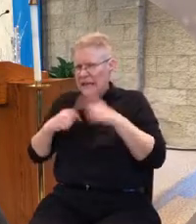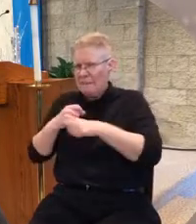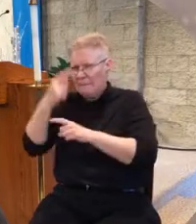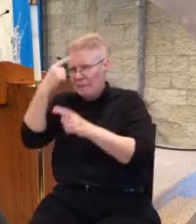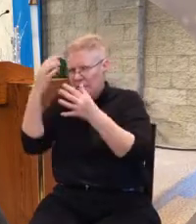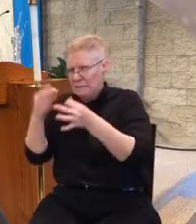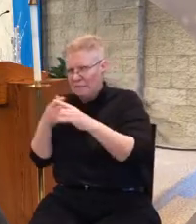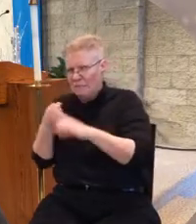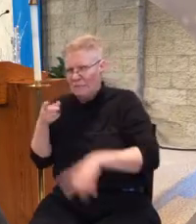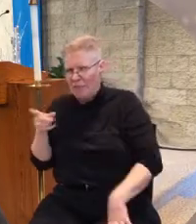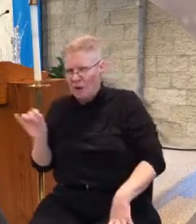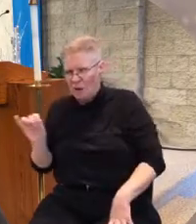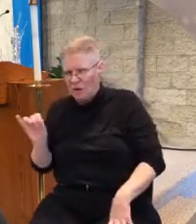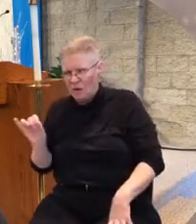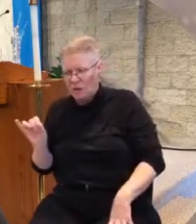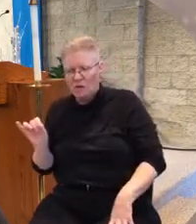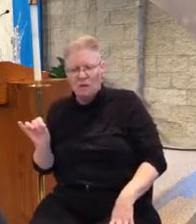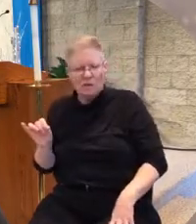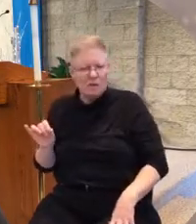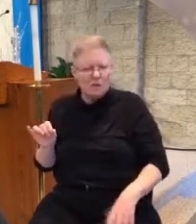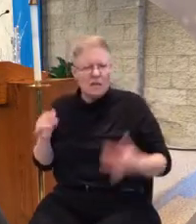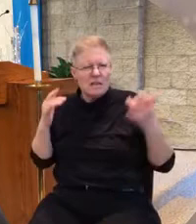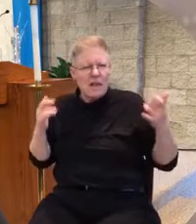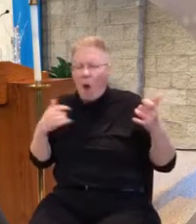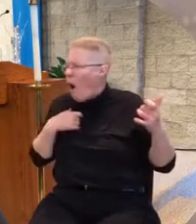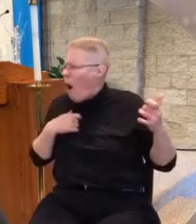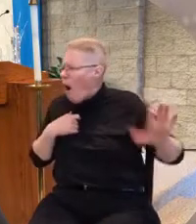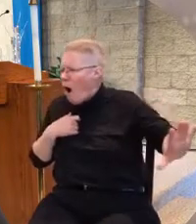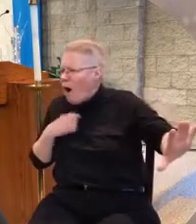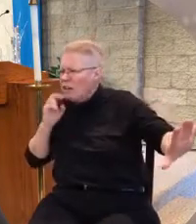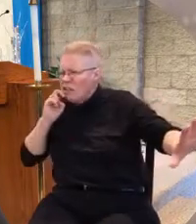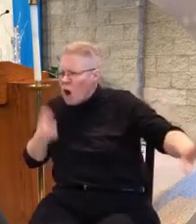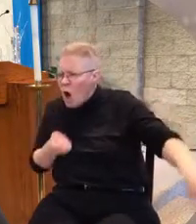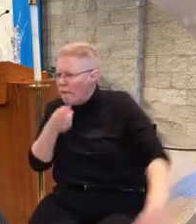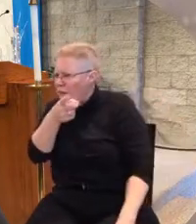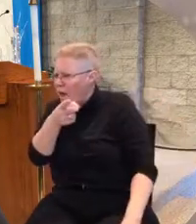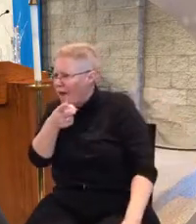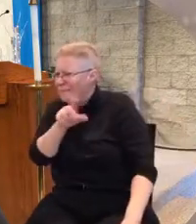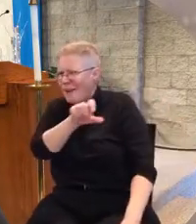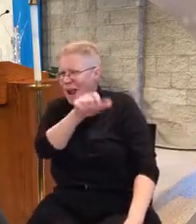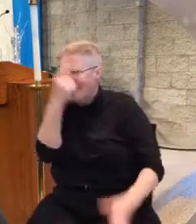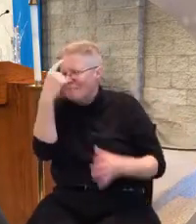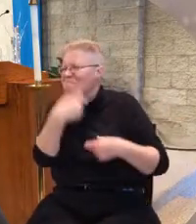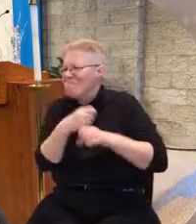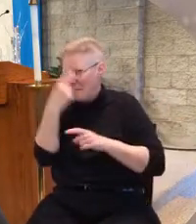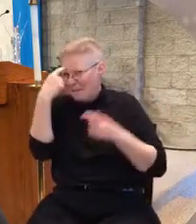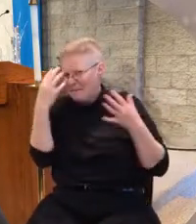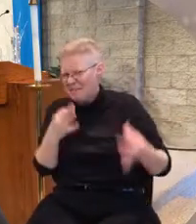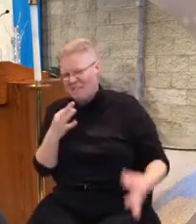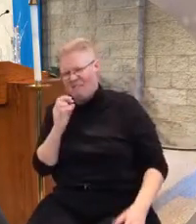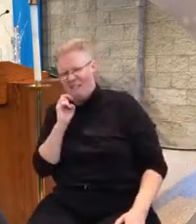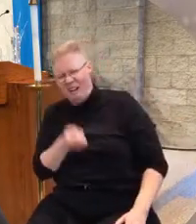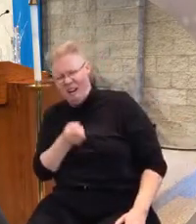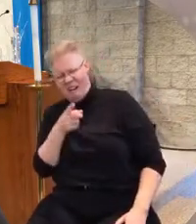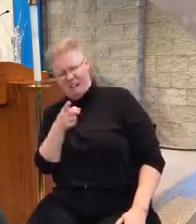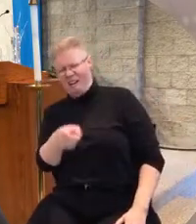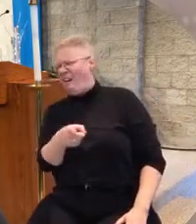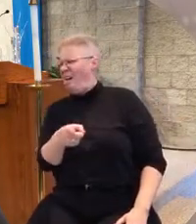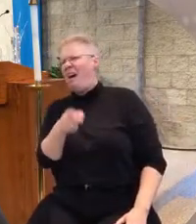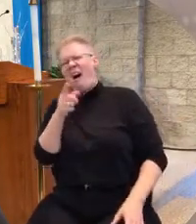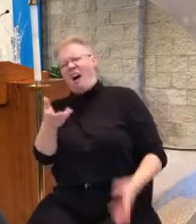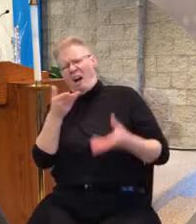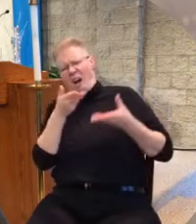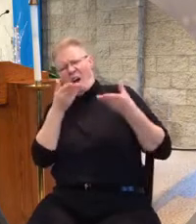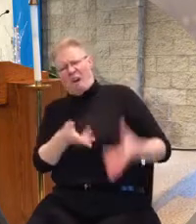from. How dare they? How dare they offer me something like that? Don't they know who